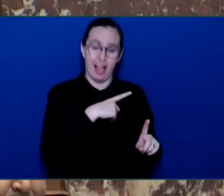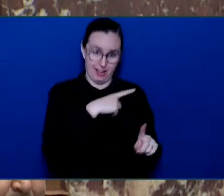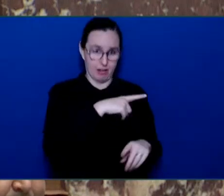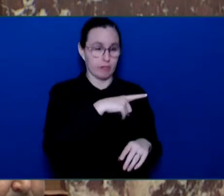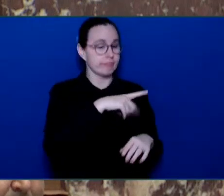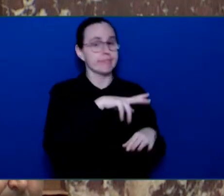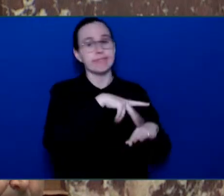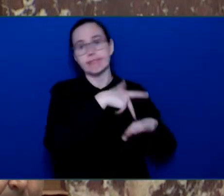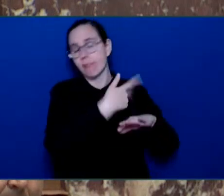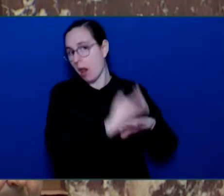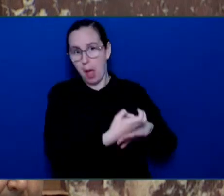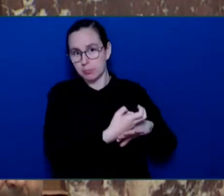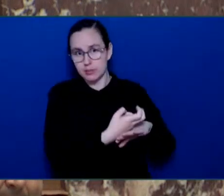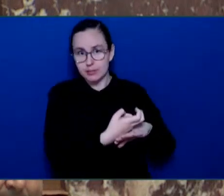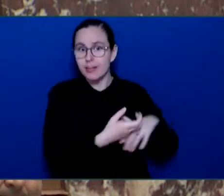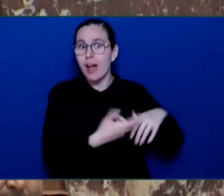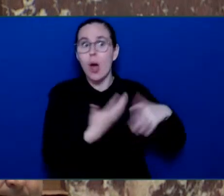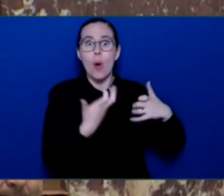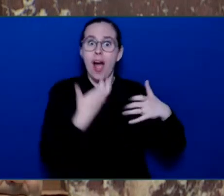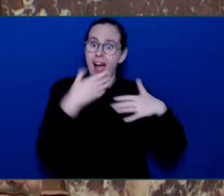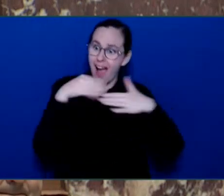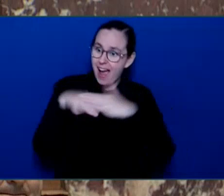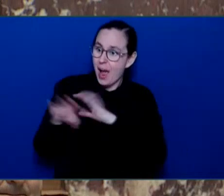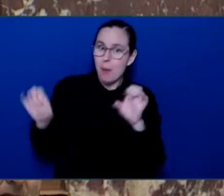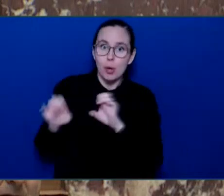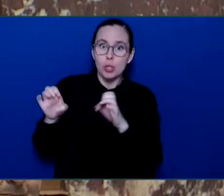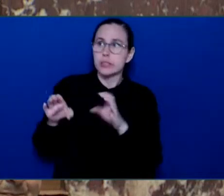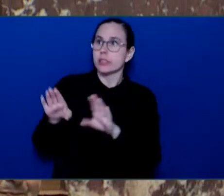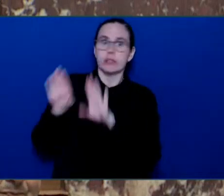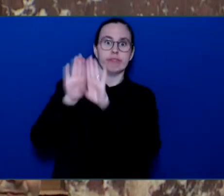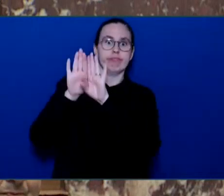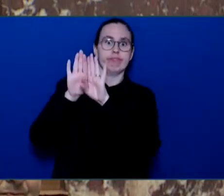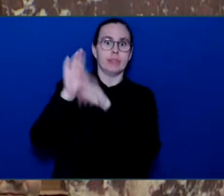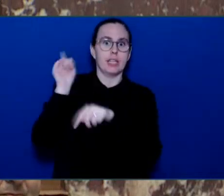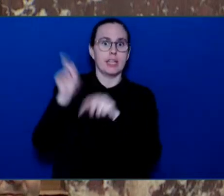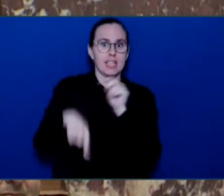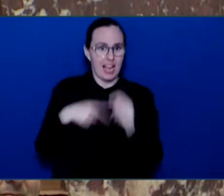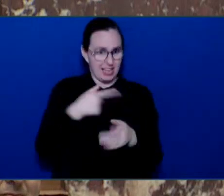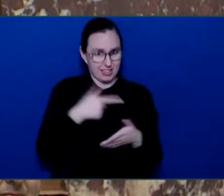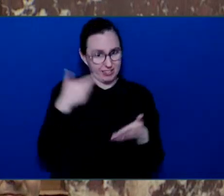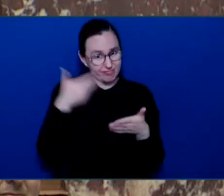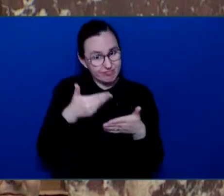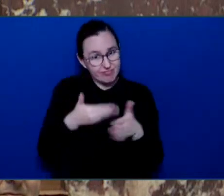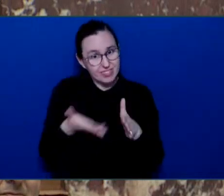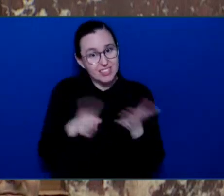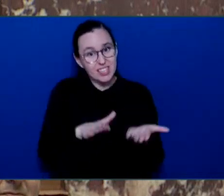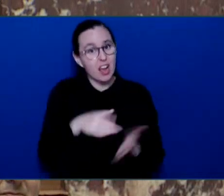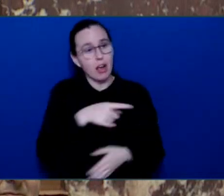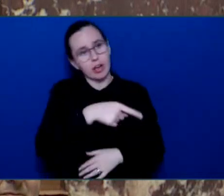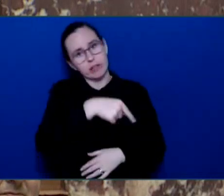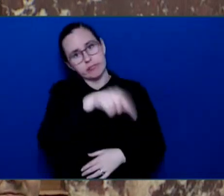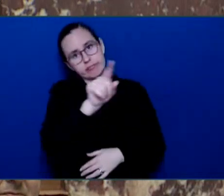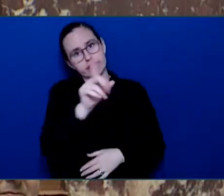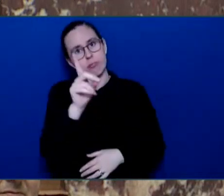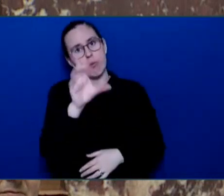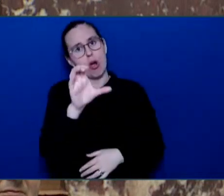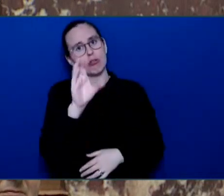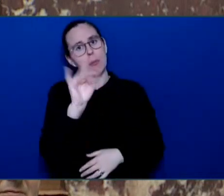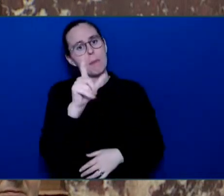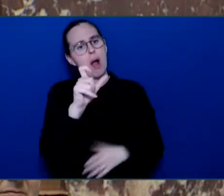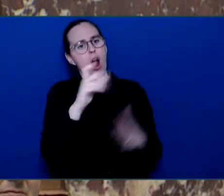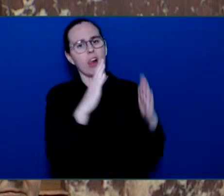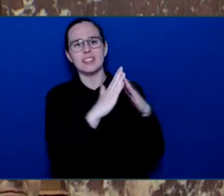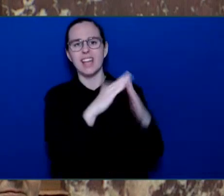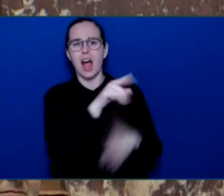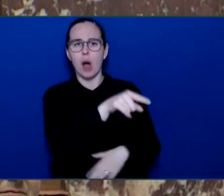that the ER was closed and he would be diverted to 100 Mile. Ken writes, and I quote, in his words, "I was just watching BCTV